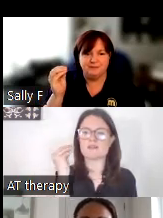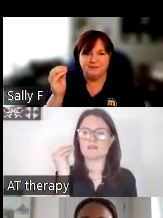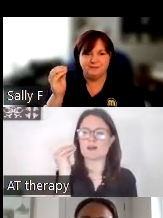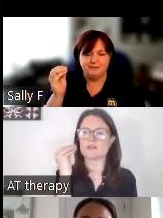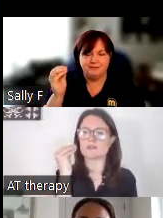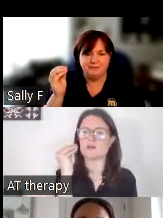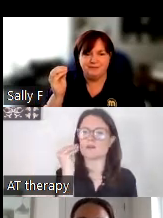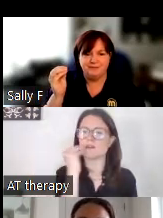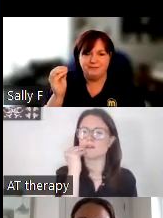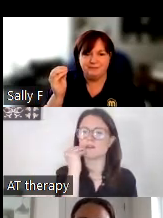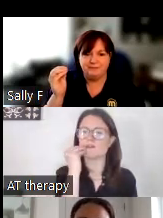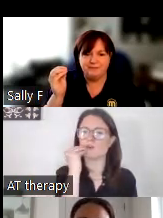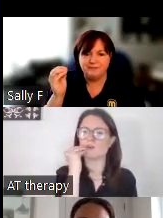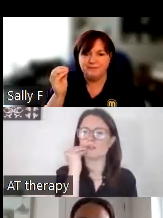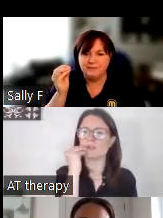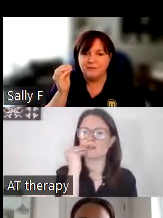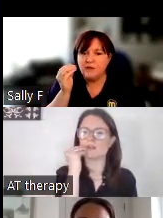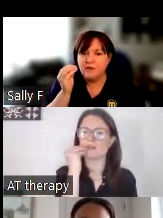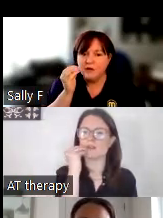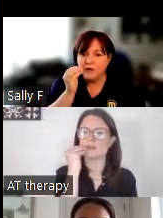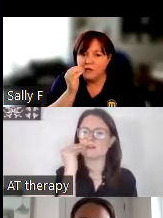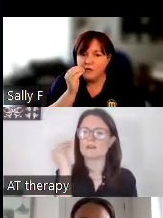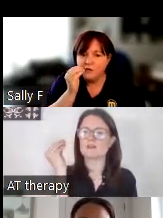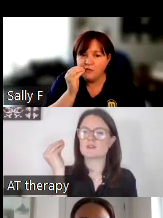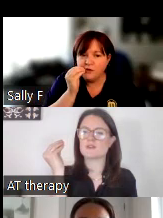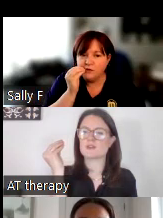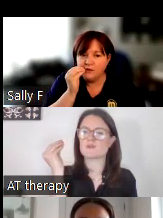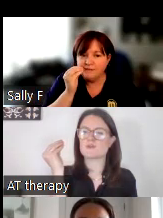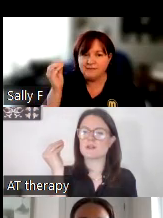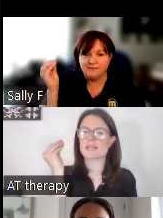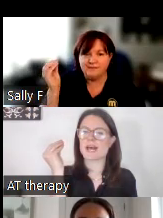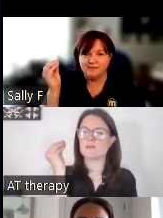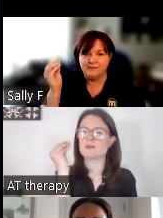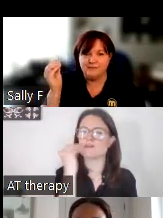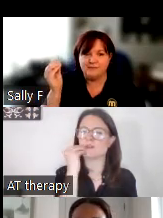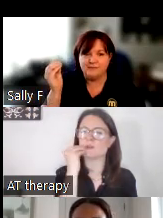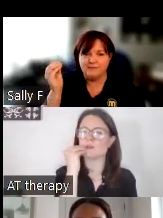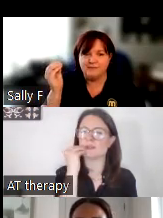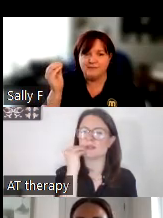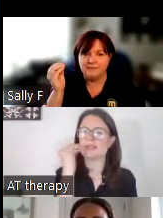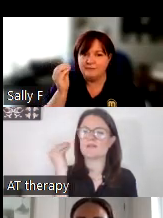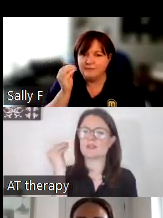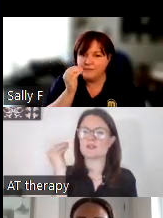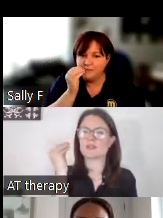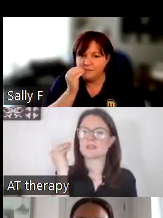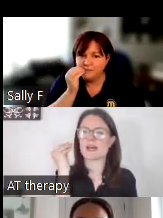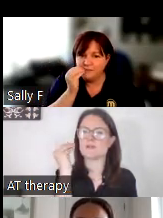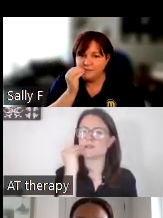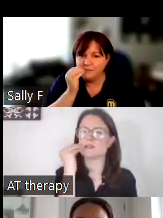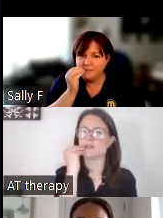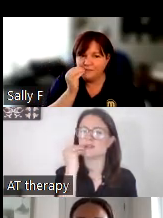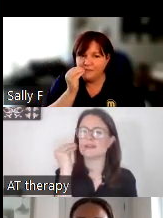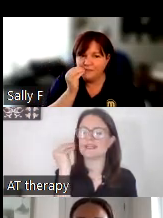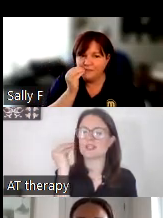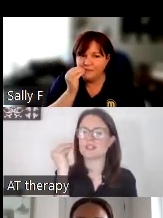dominant side of your mouth. So food. Food. Just one tap, food. If you do two